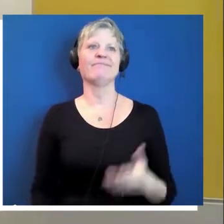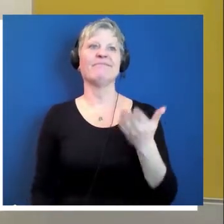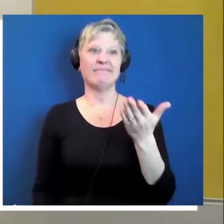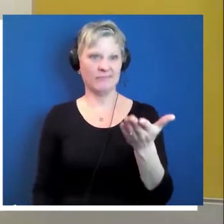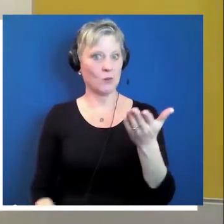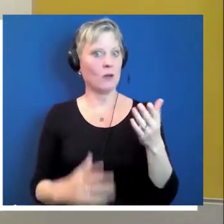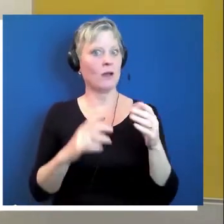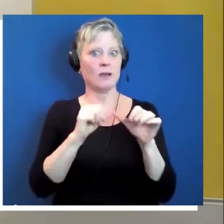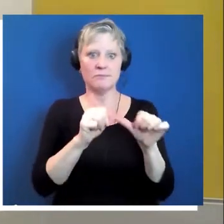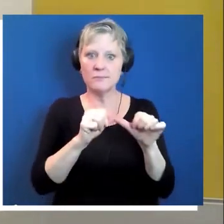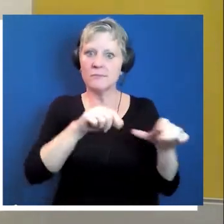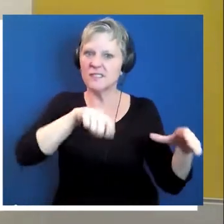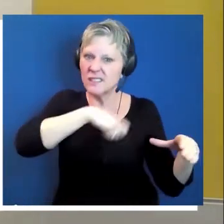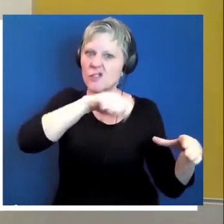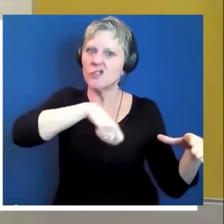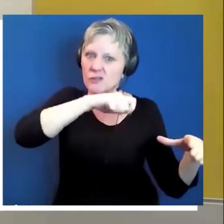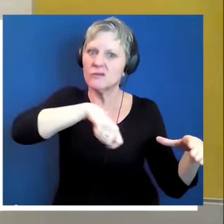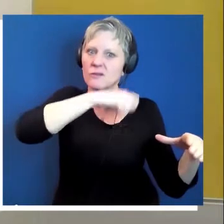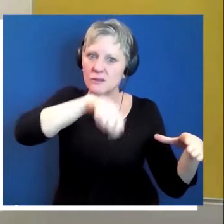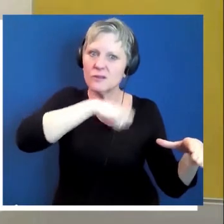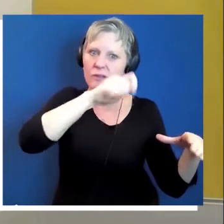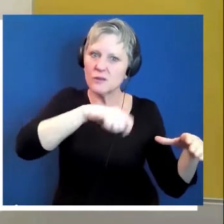Again, keep it moving.